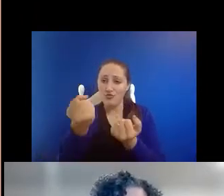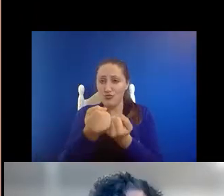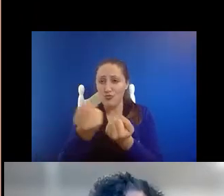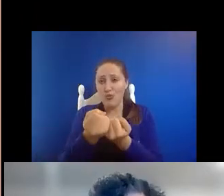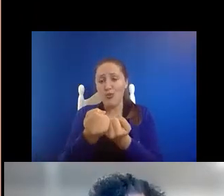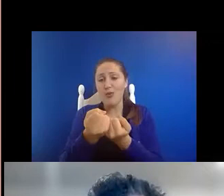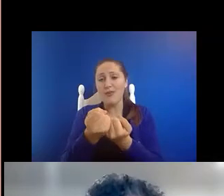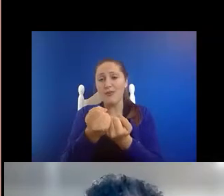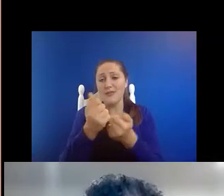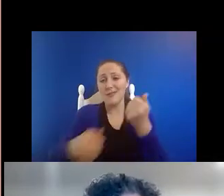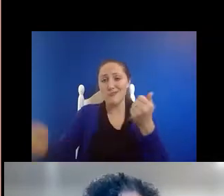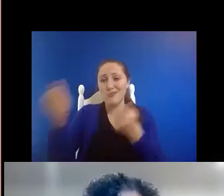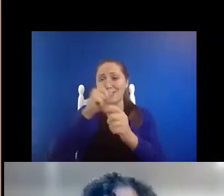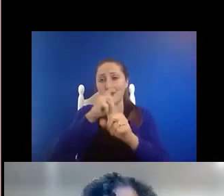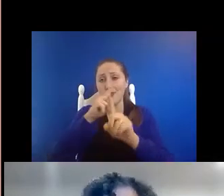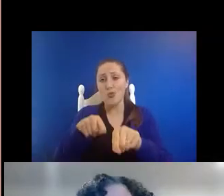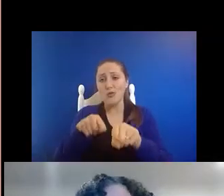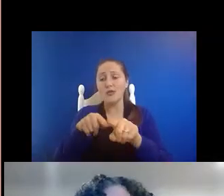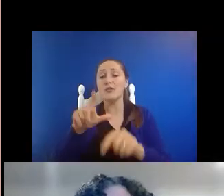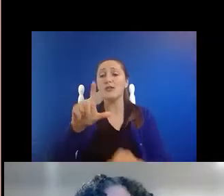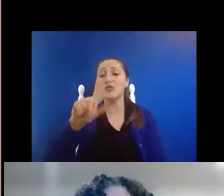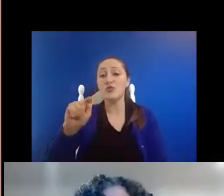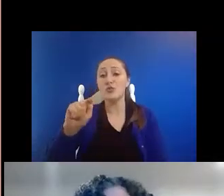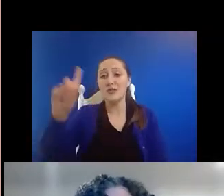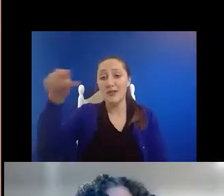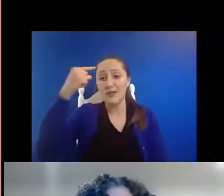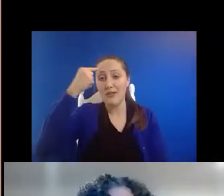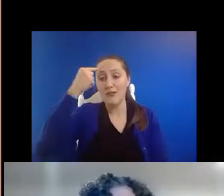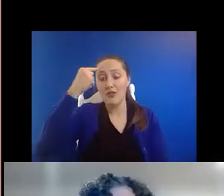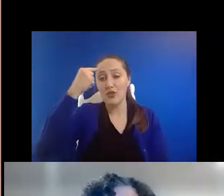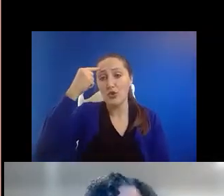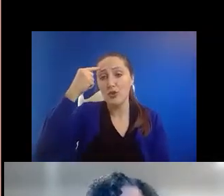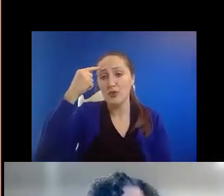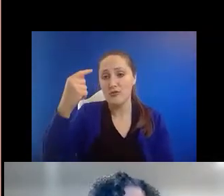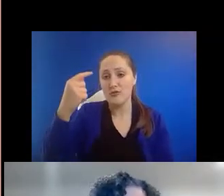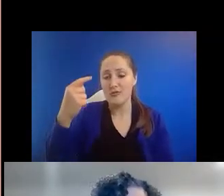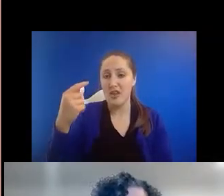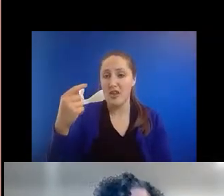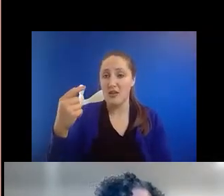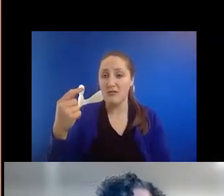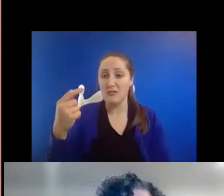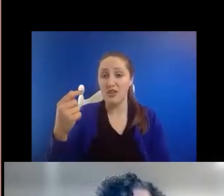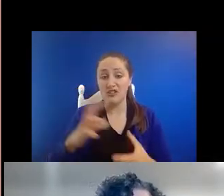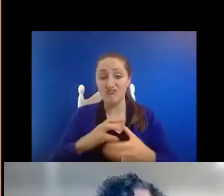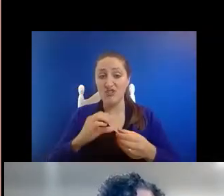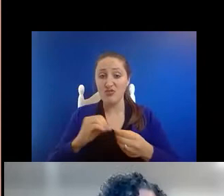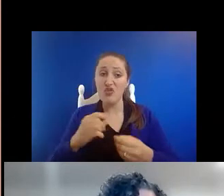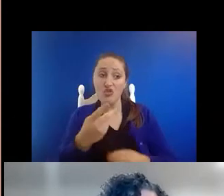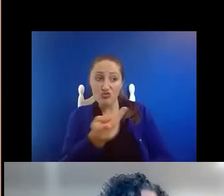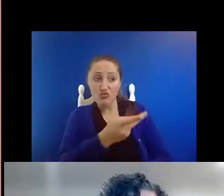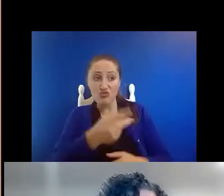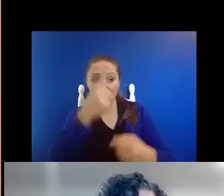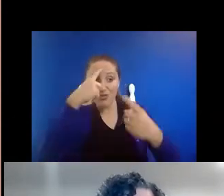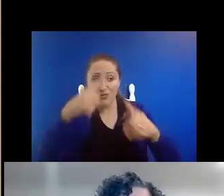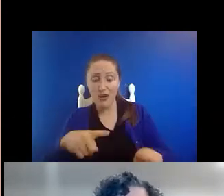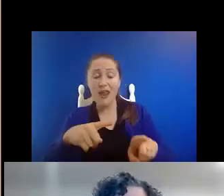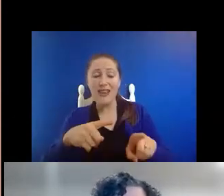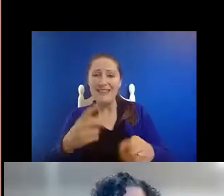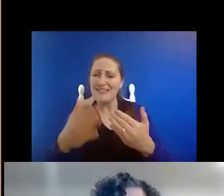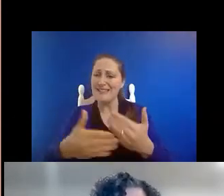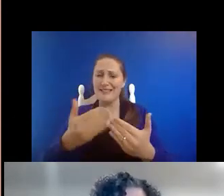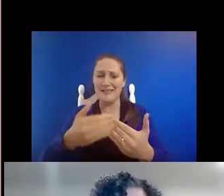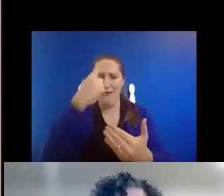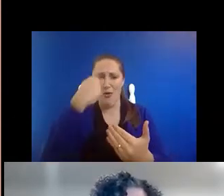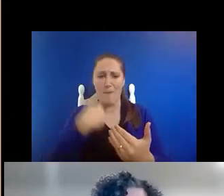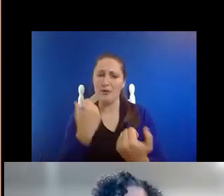executive order, the Lieutenant Governor actually said to us, when you two agree, it makes it easy for me to support